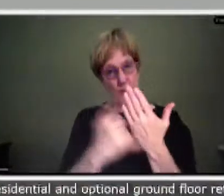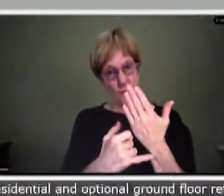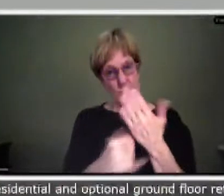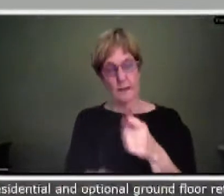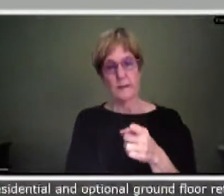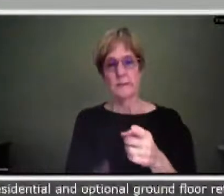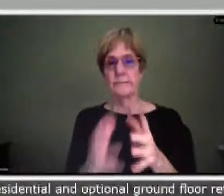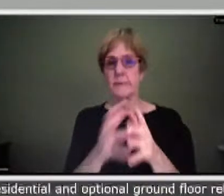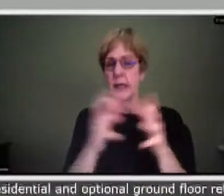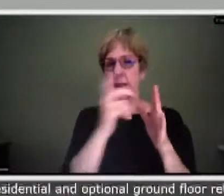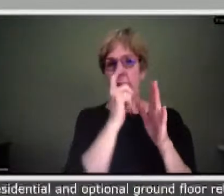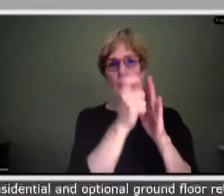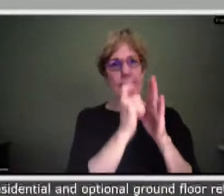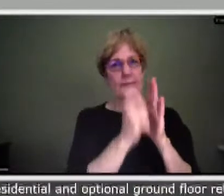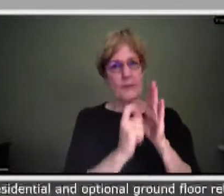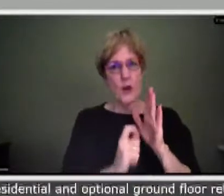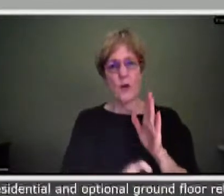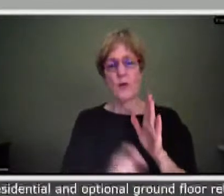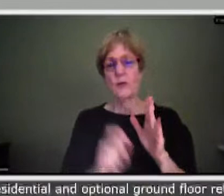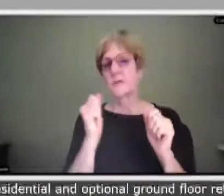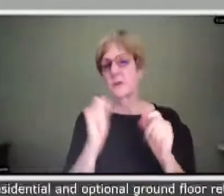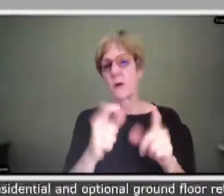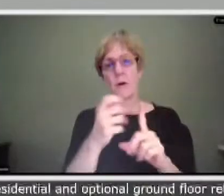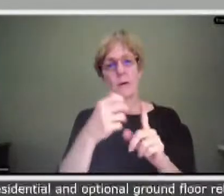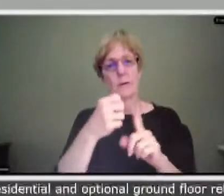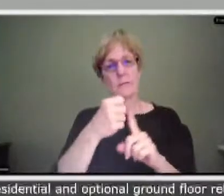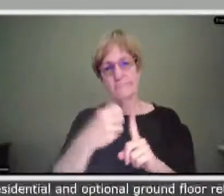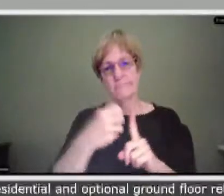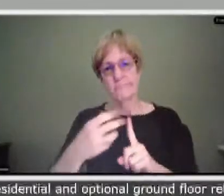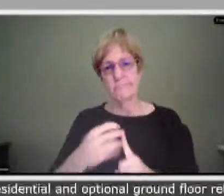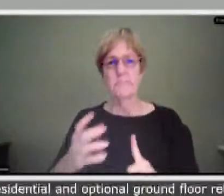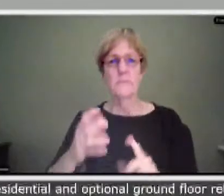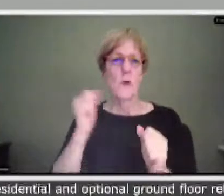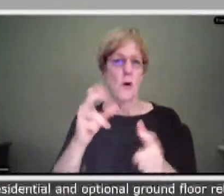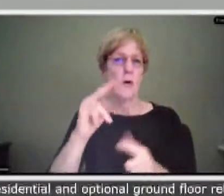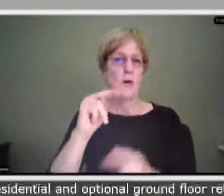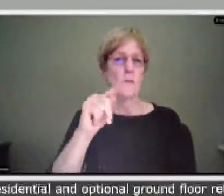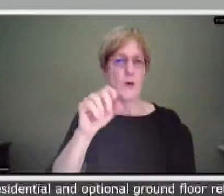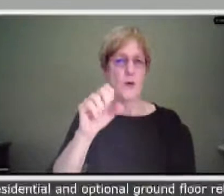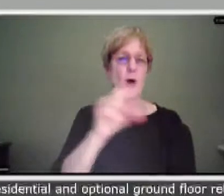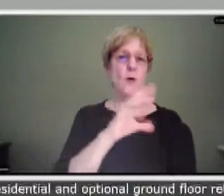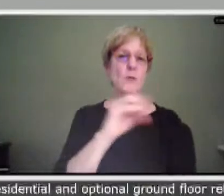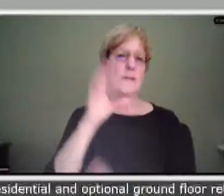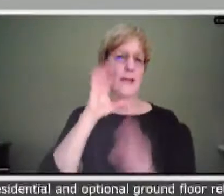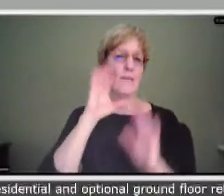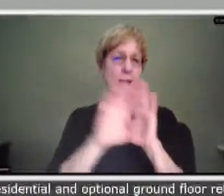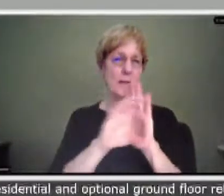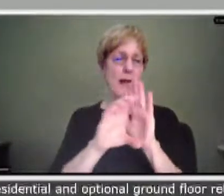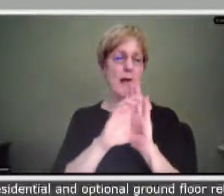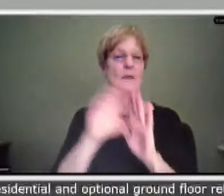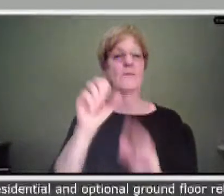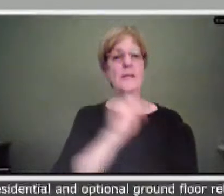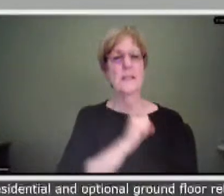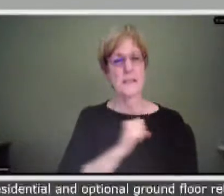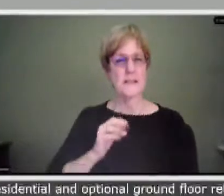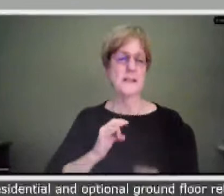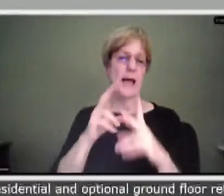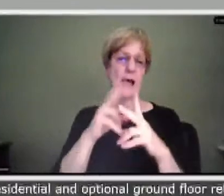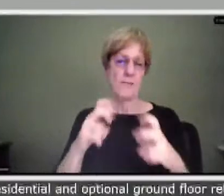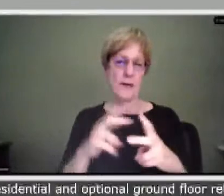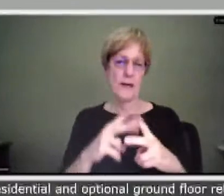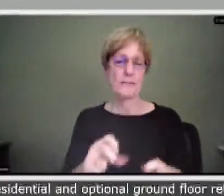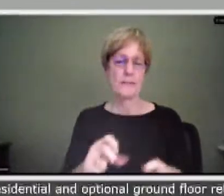notes on here. All of this is spelled out with both all of these notes and a graphic in your staff analysis. So I'm not going to cover